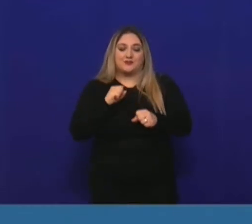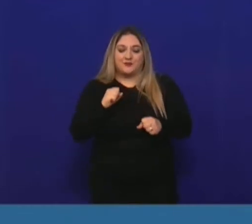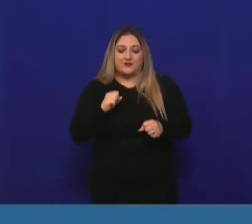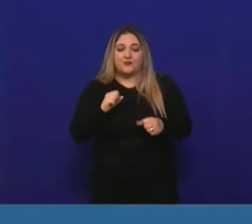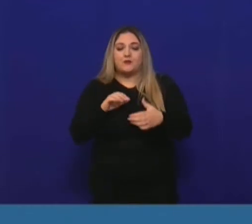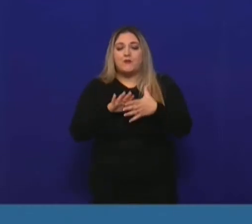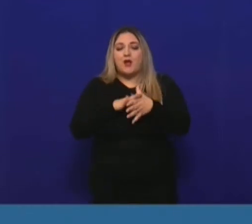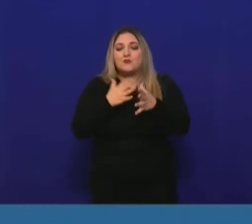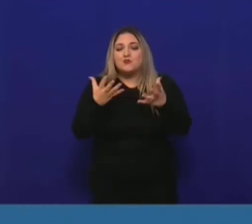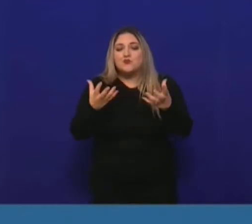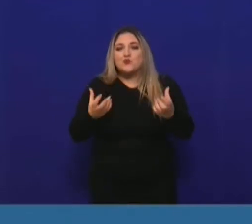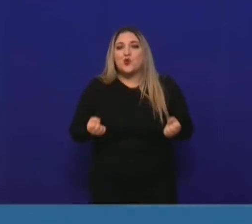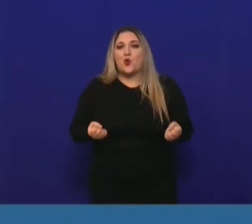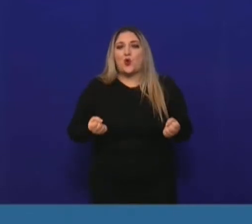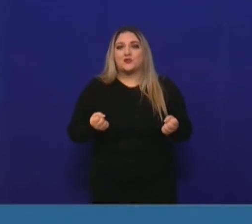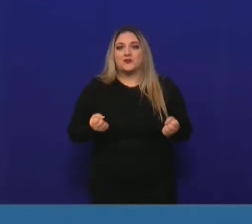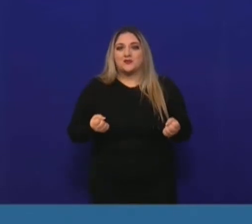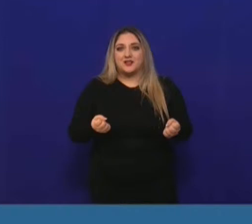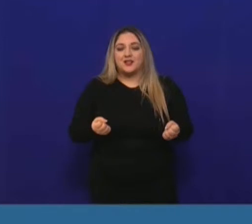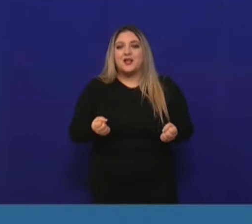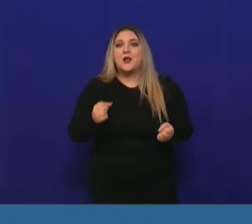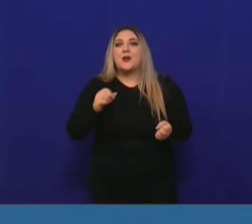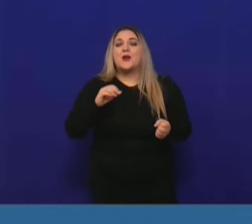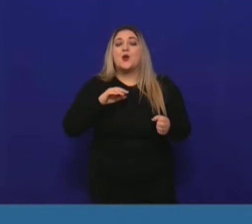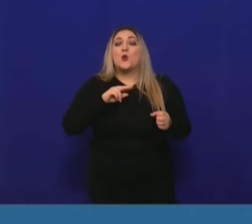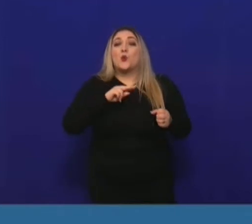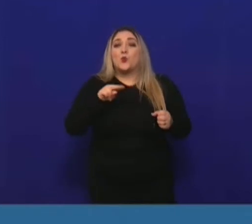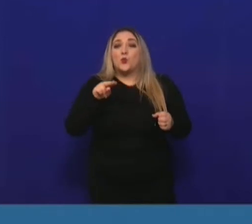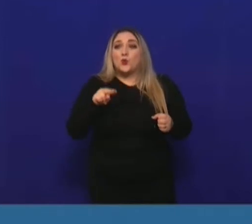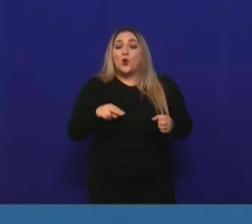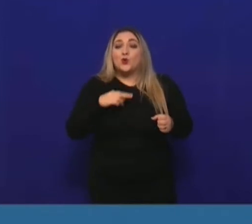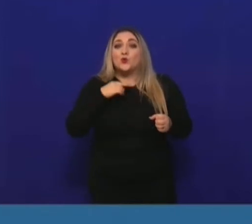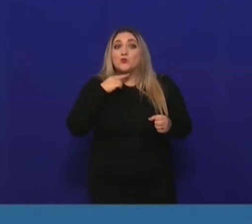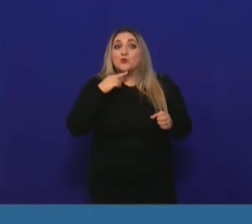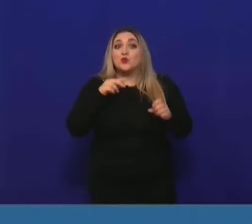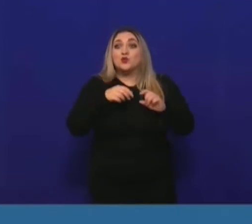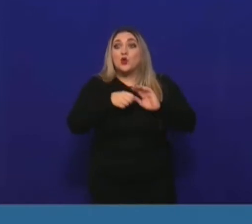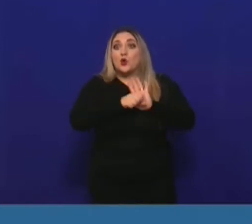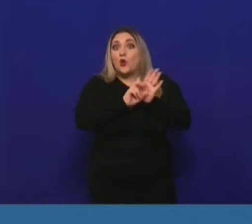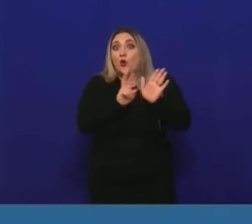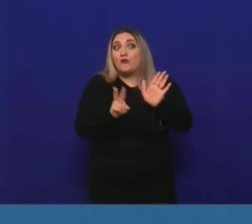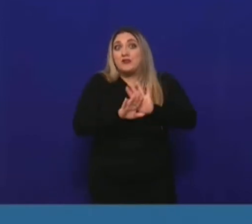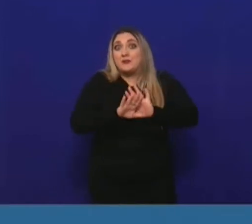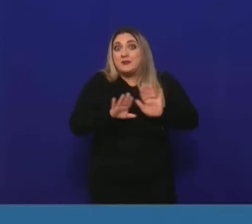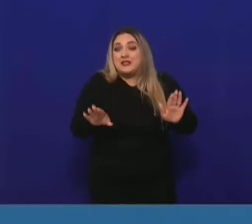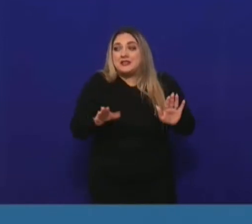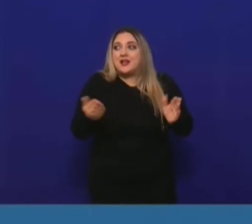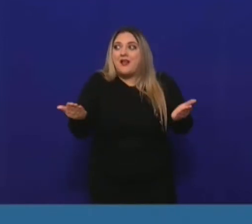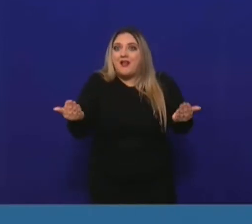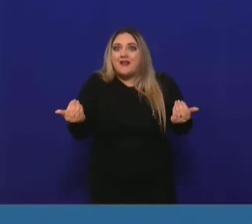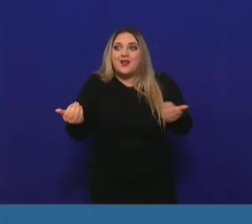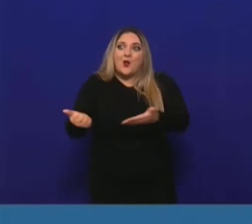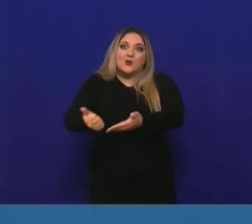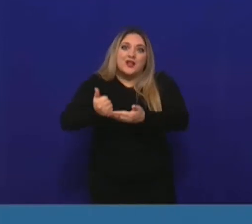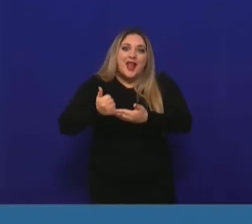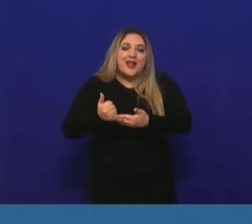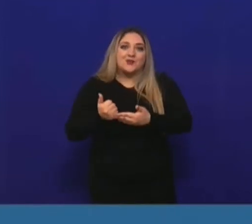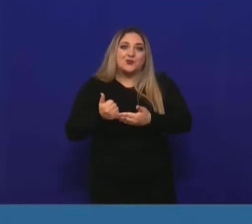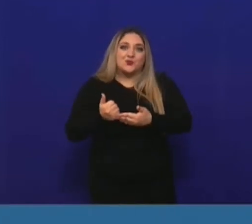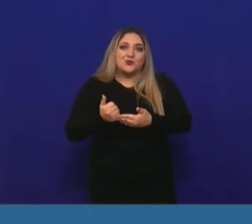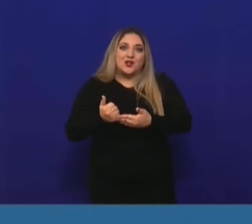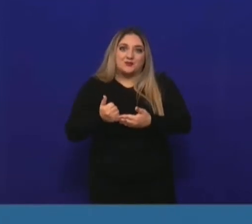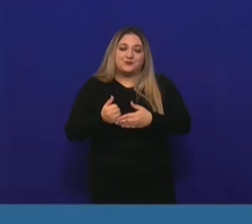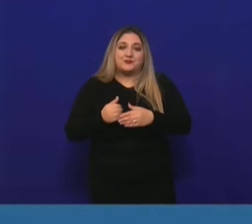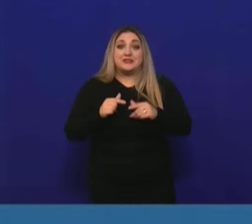nies li kienu jaħdmu fis-saħħa pubblika fuq aspetti oħrajn mhux fuq mart infettiv ukoll ġew iġġojna il-COVID Public Health